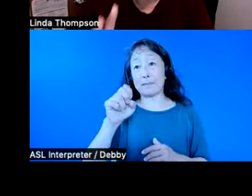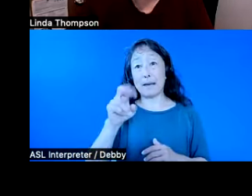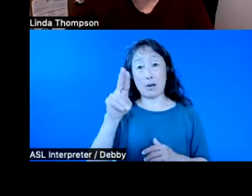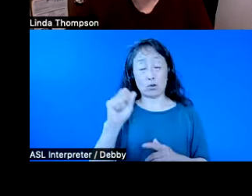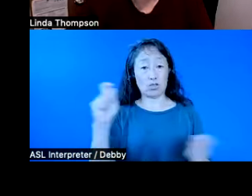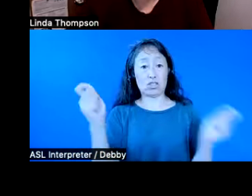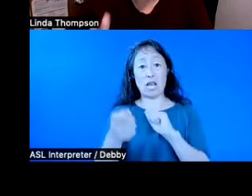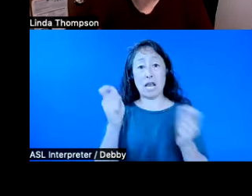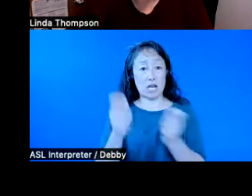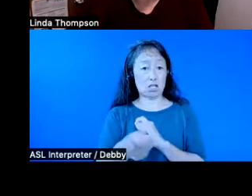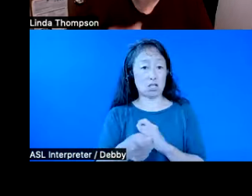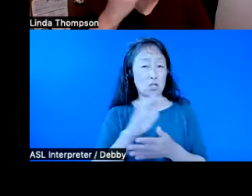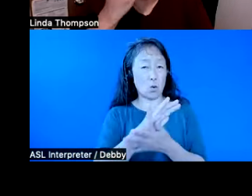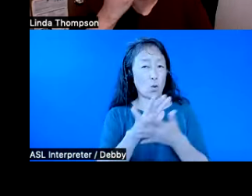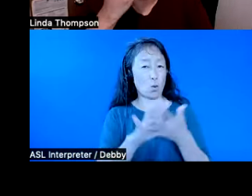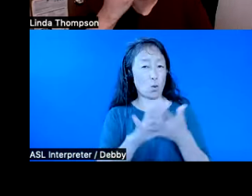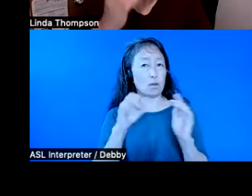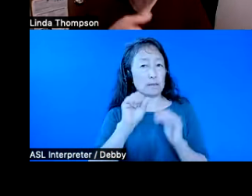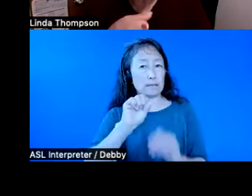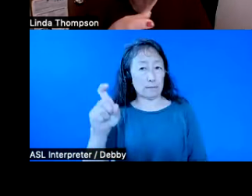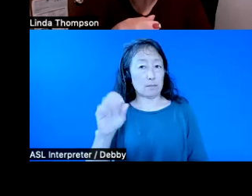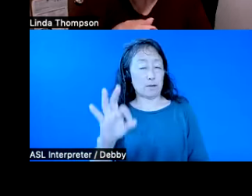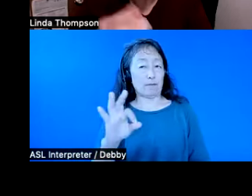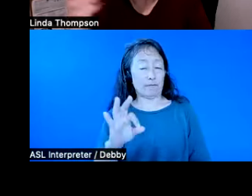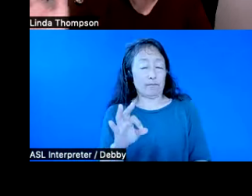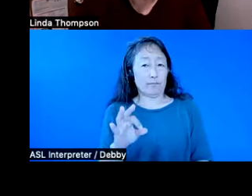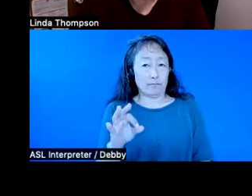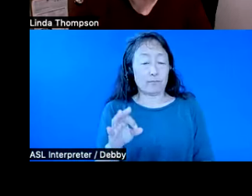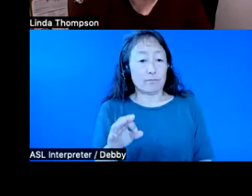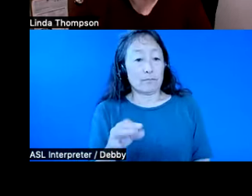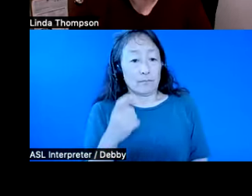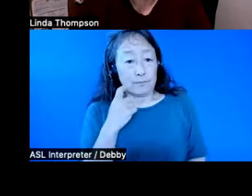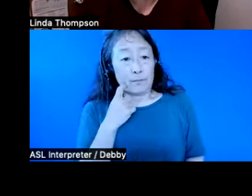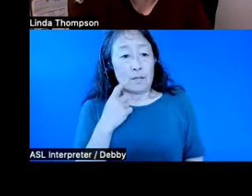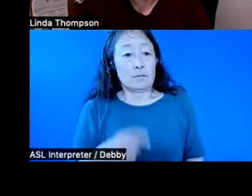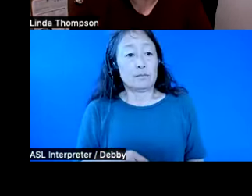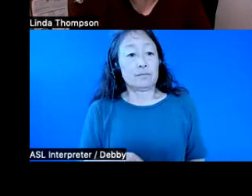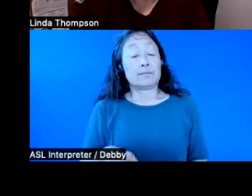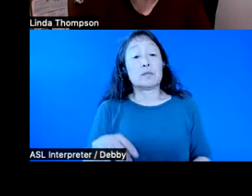So to clarify the role of advocates and a chemical